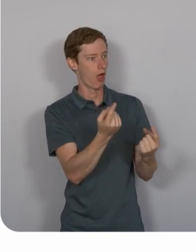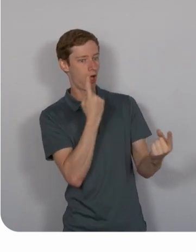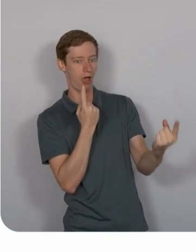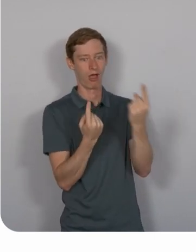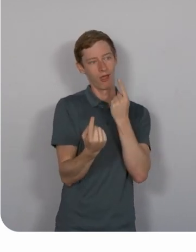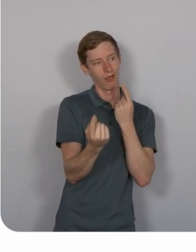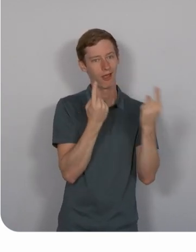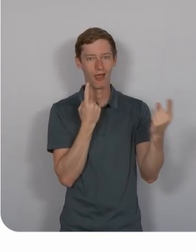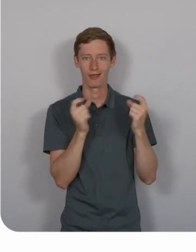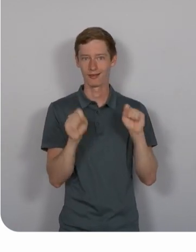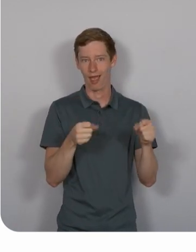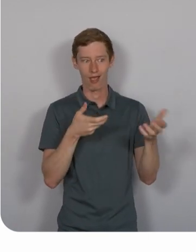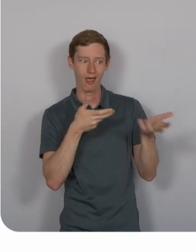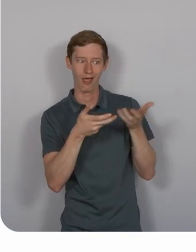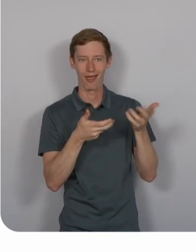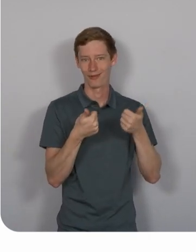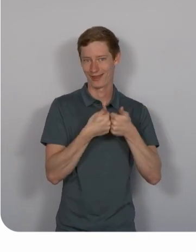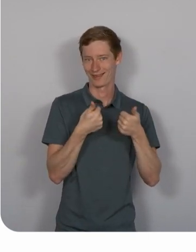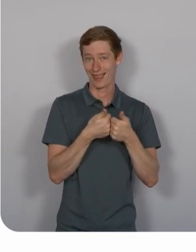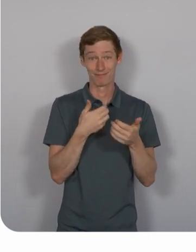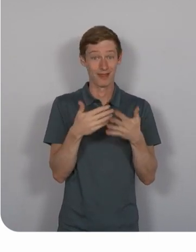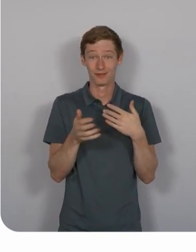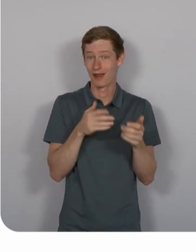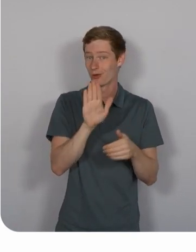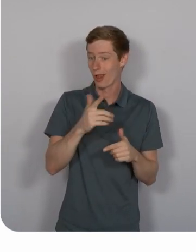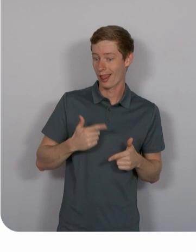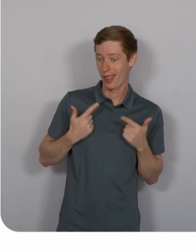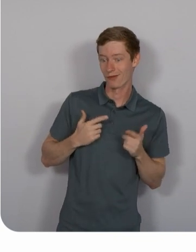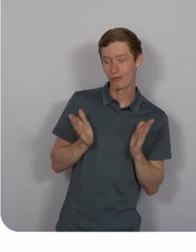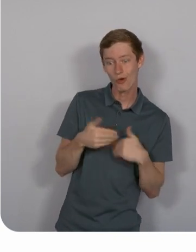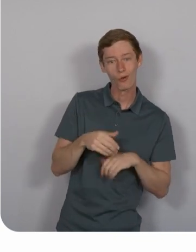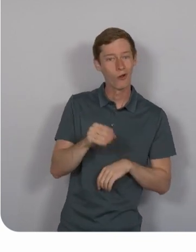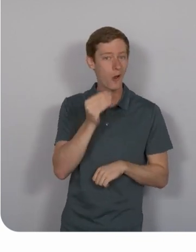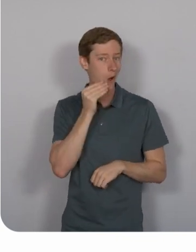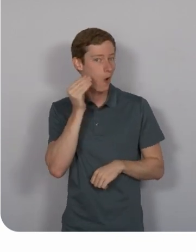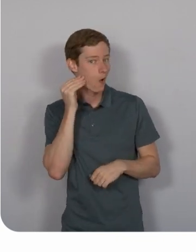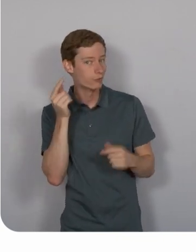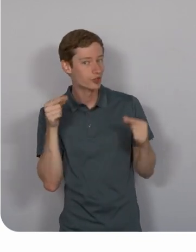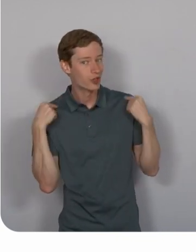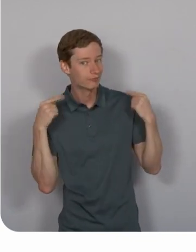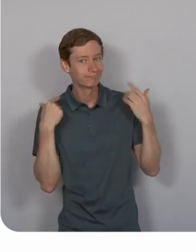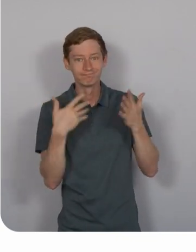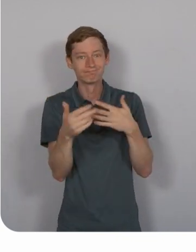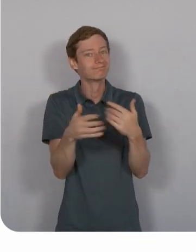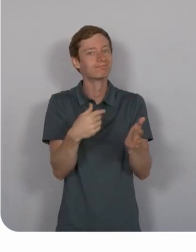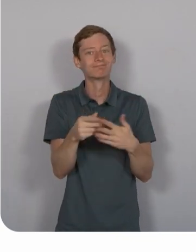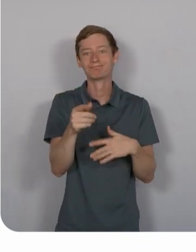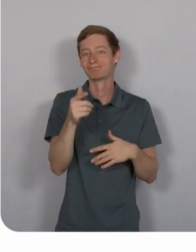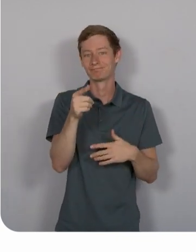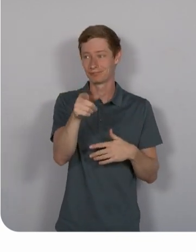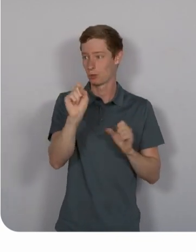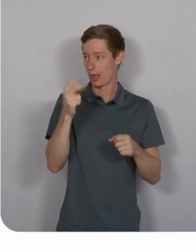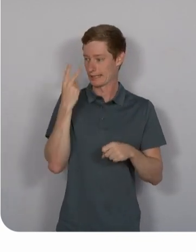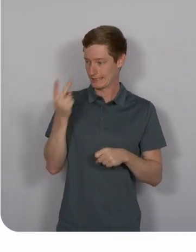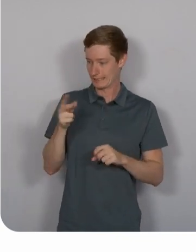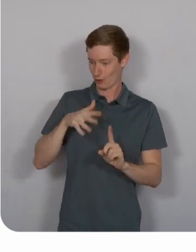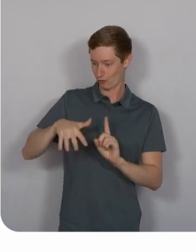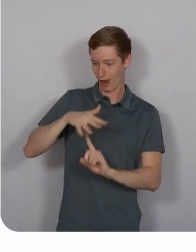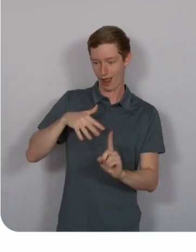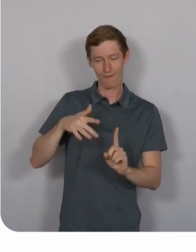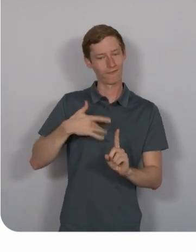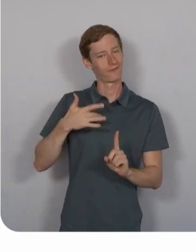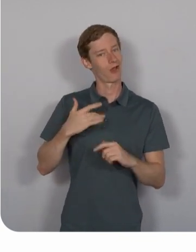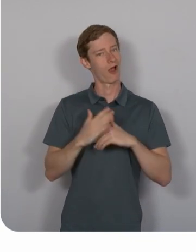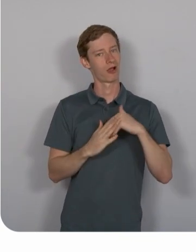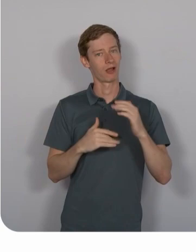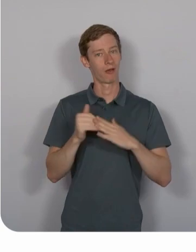Whether you're in your living room or if you're in your home gym, you'll be able to look around and see the room around you, so you're going to be a lot more comfortable,